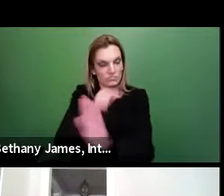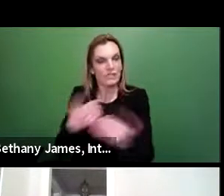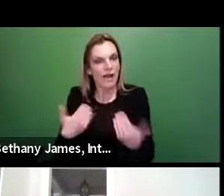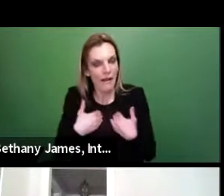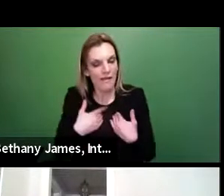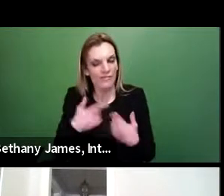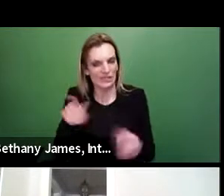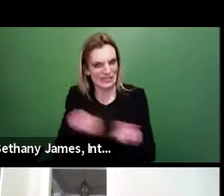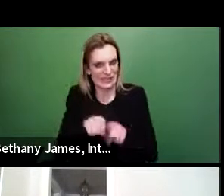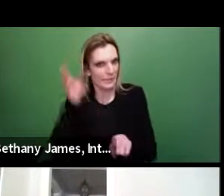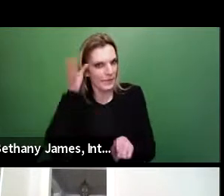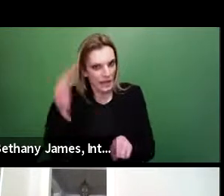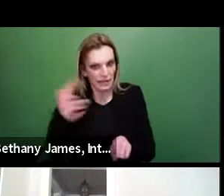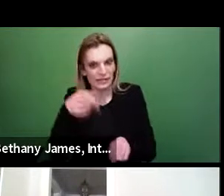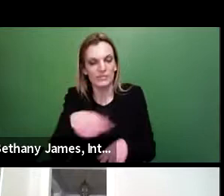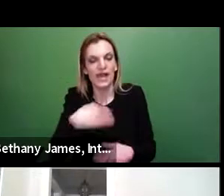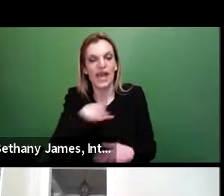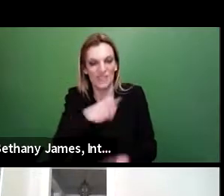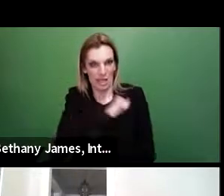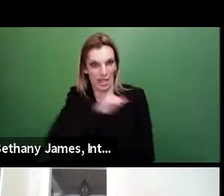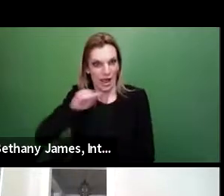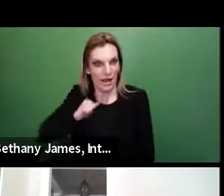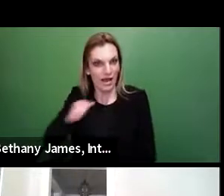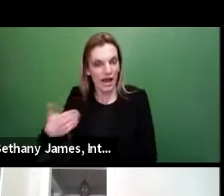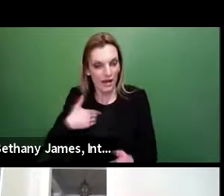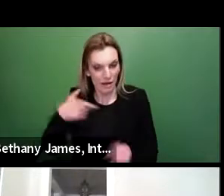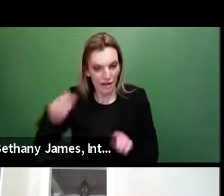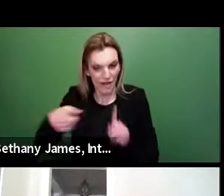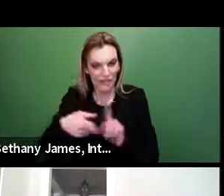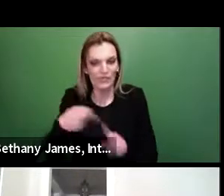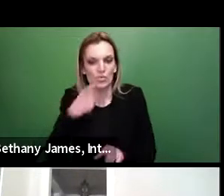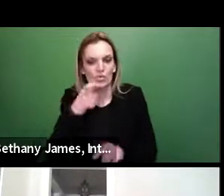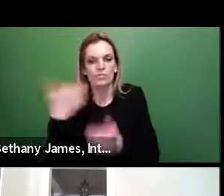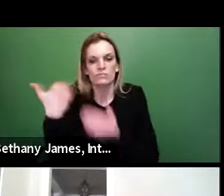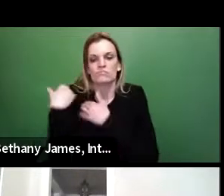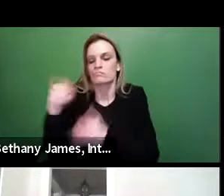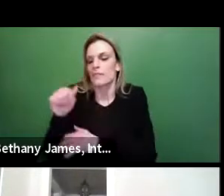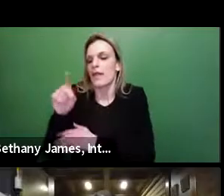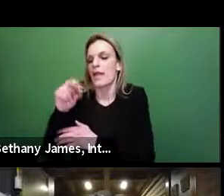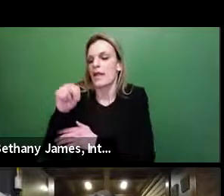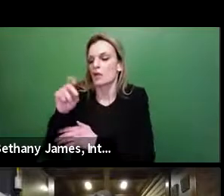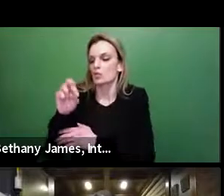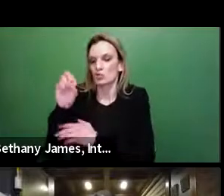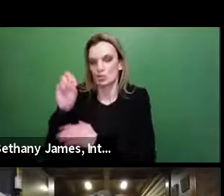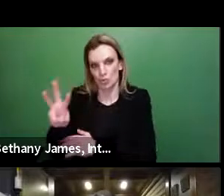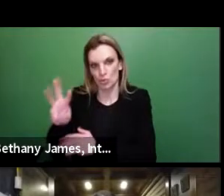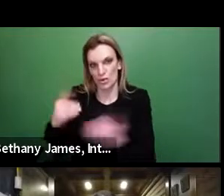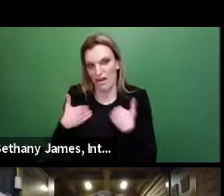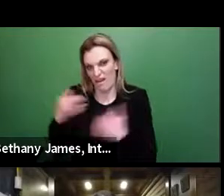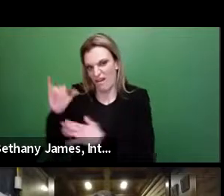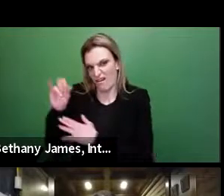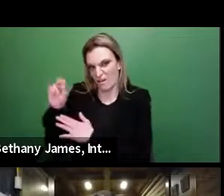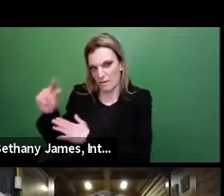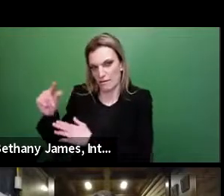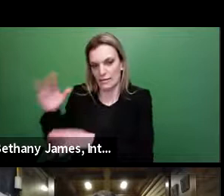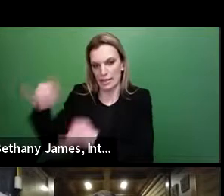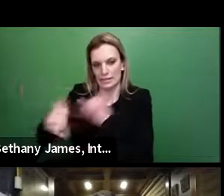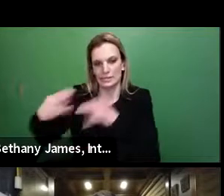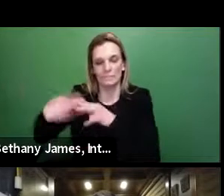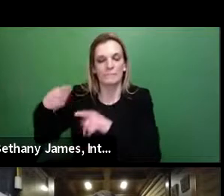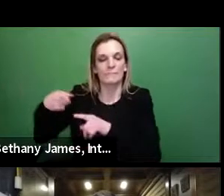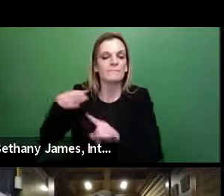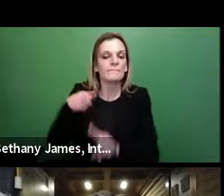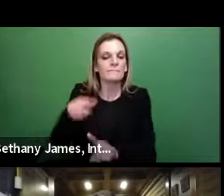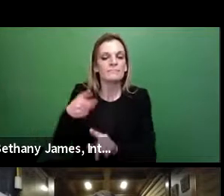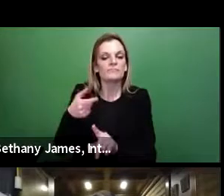with Ambassador Andrew Young, who we worked with when we brought him here a couple of years ago to address the issue of the